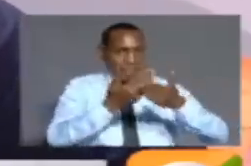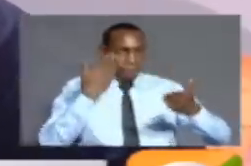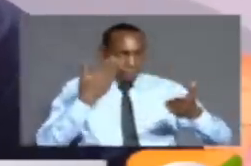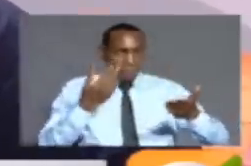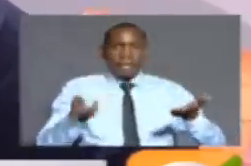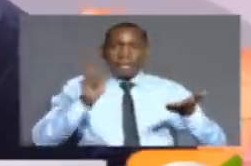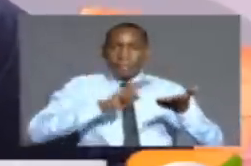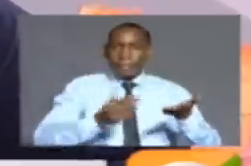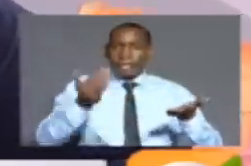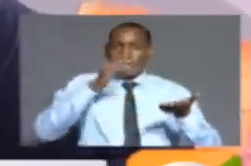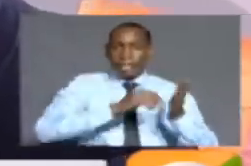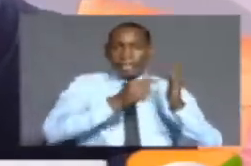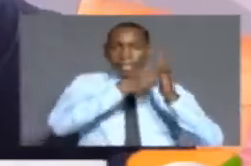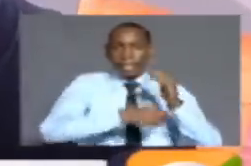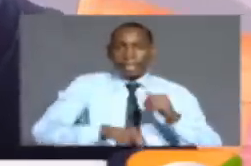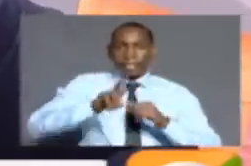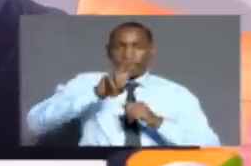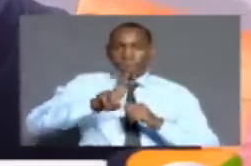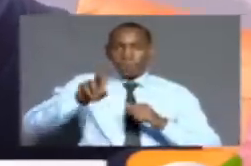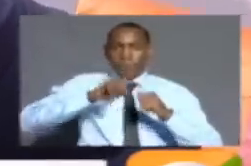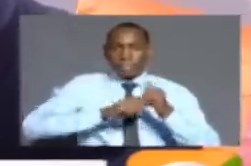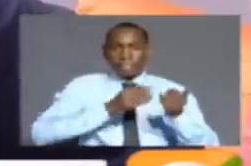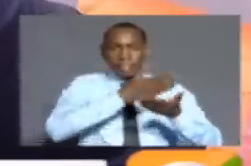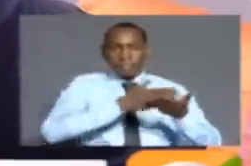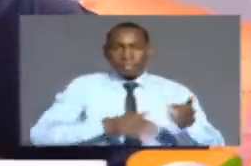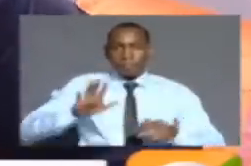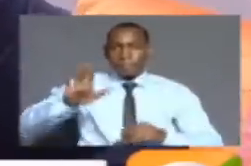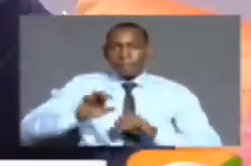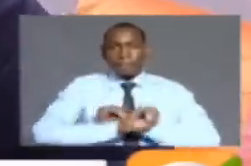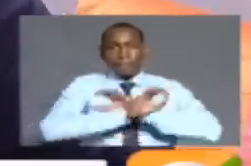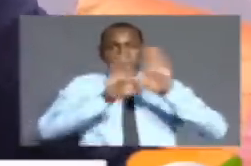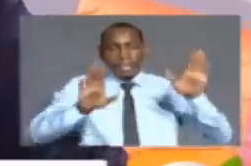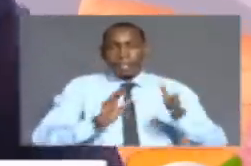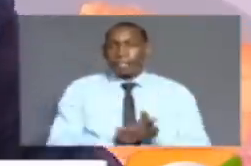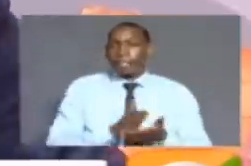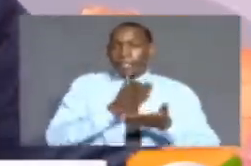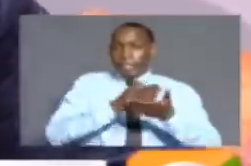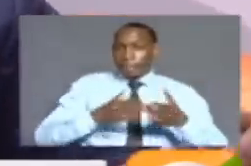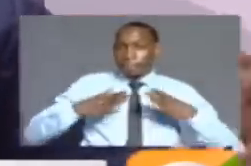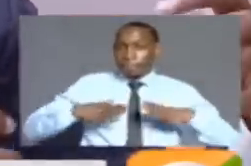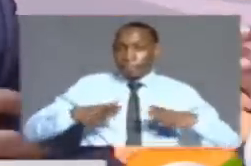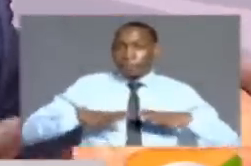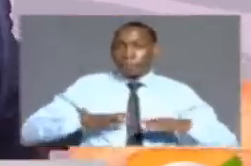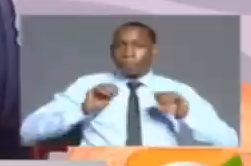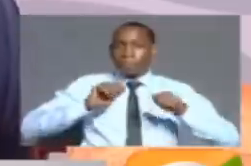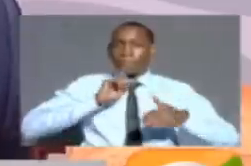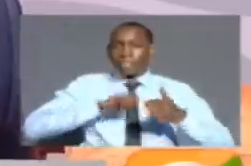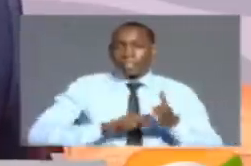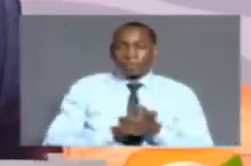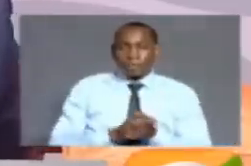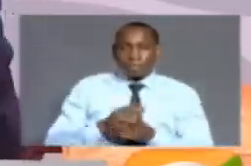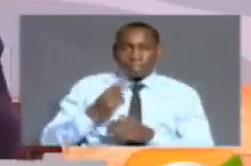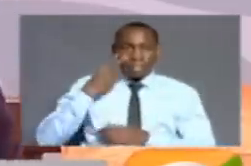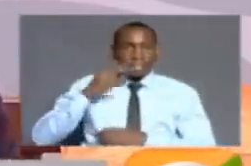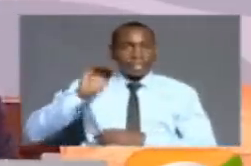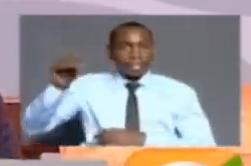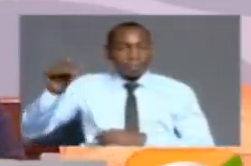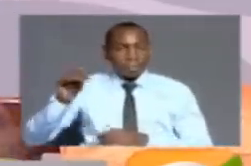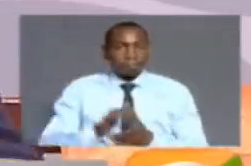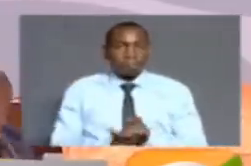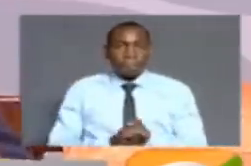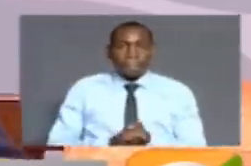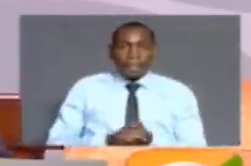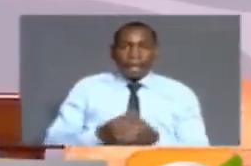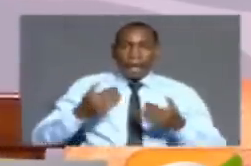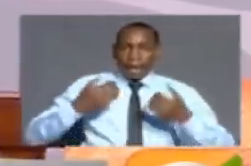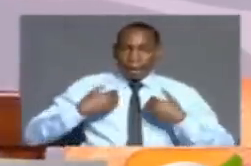words. Article 226, subsection 5 is very clear. You know, and some people might say, oh, why don't you look at our county? Why don't you look at our county? Yes. We